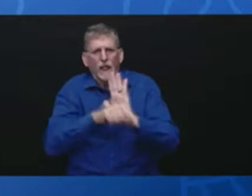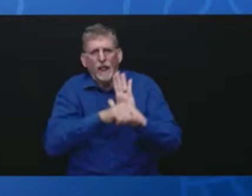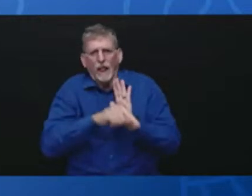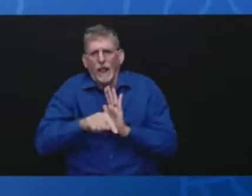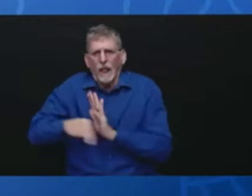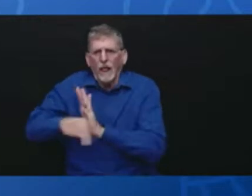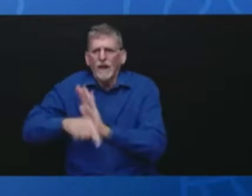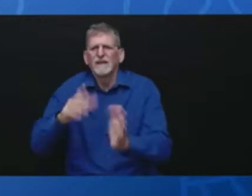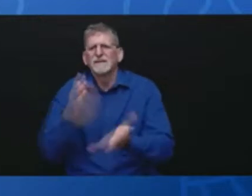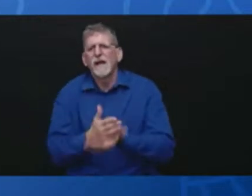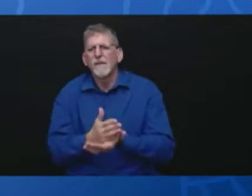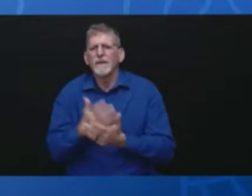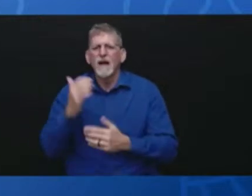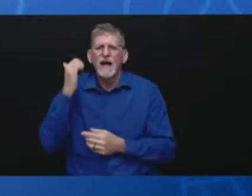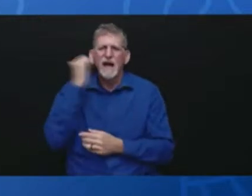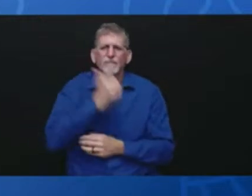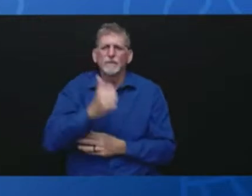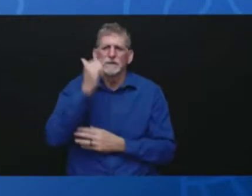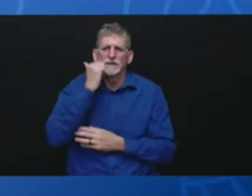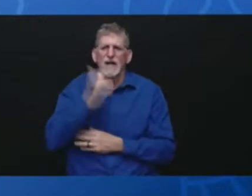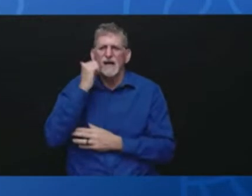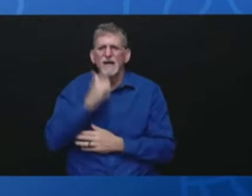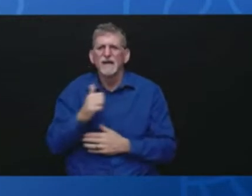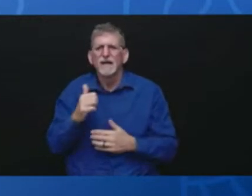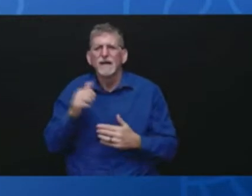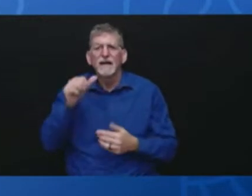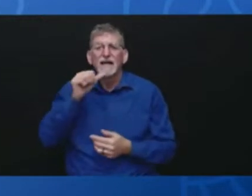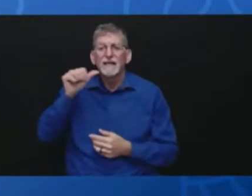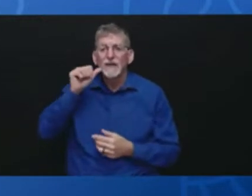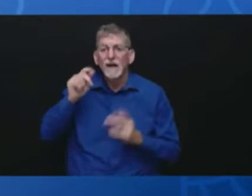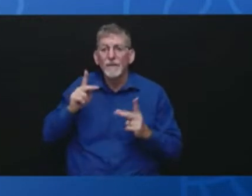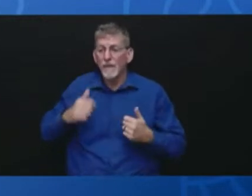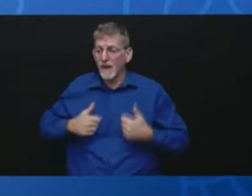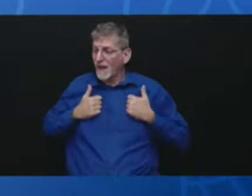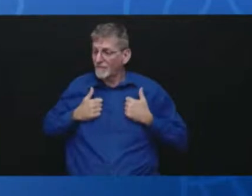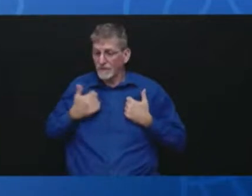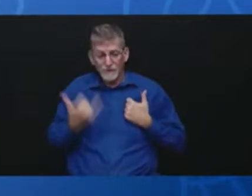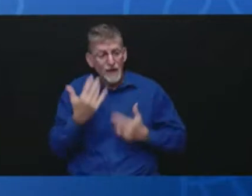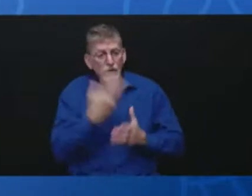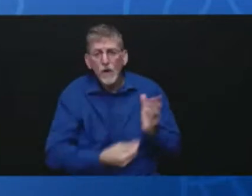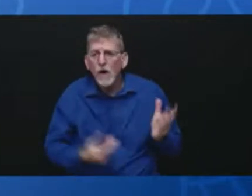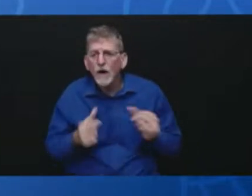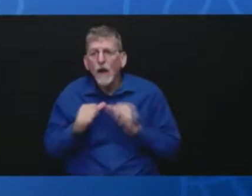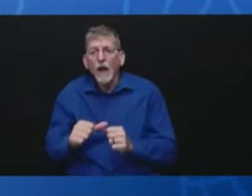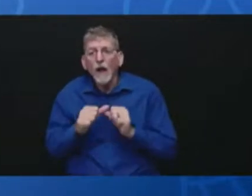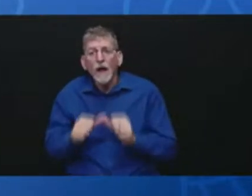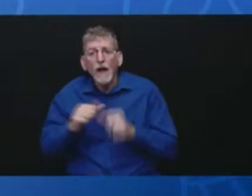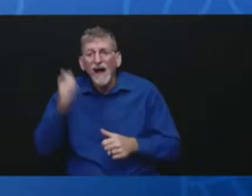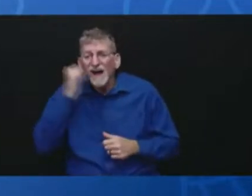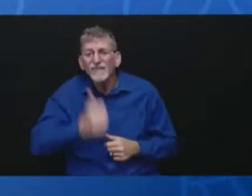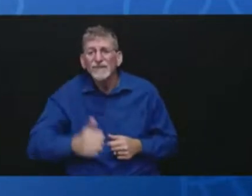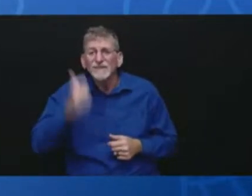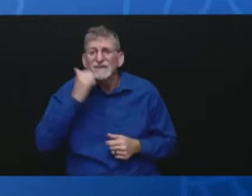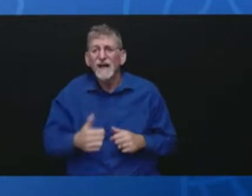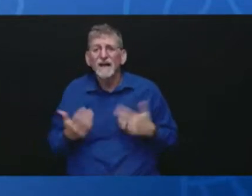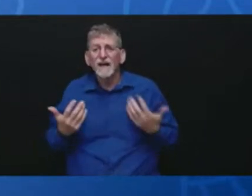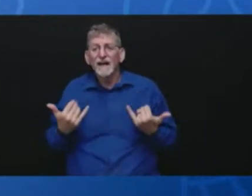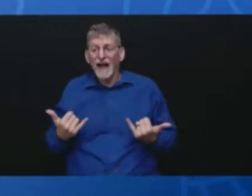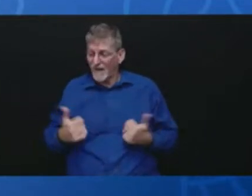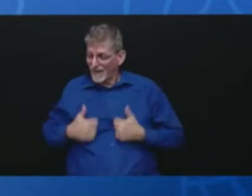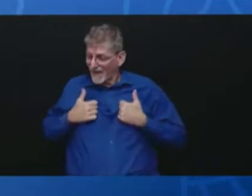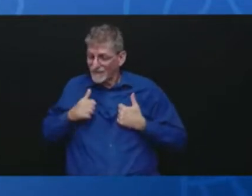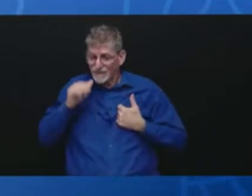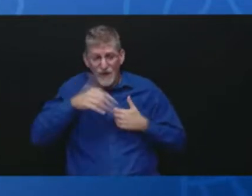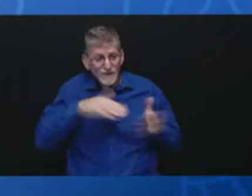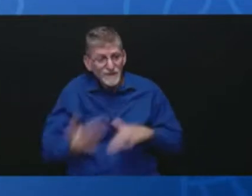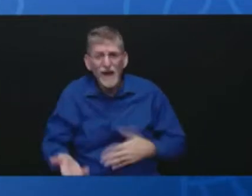that were alive yesterday are not alive today. People that are alive today are not going to be alive tomorrow. And the focus has to